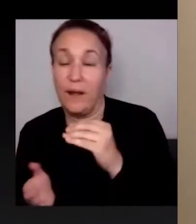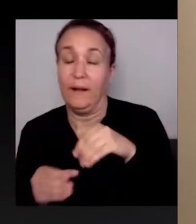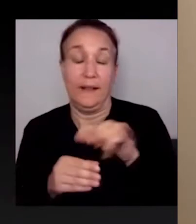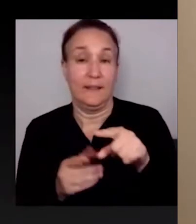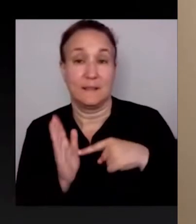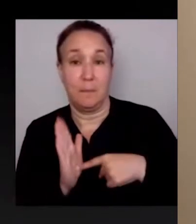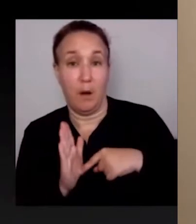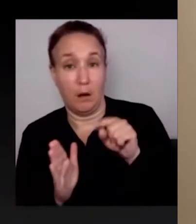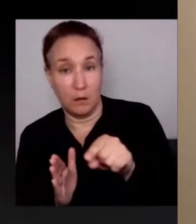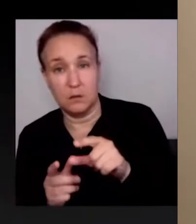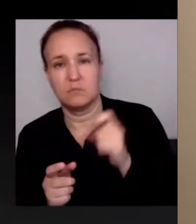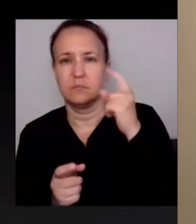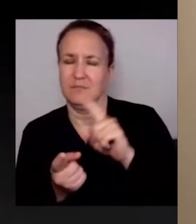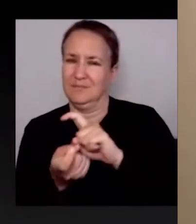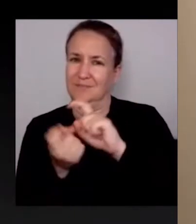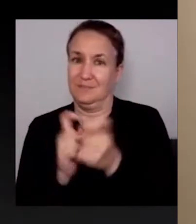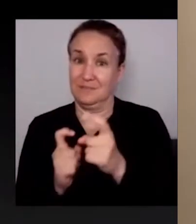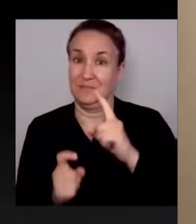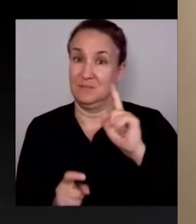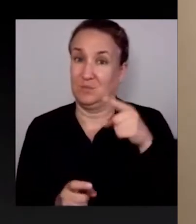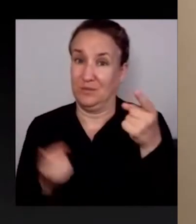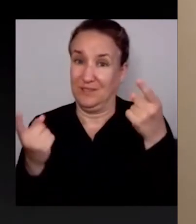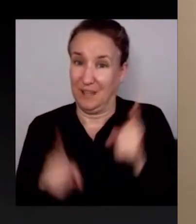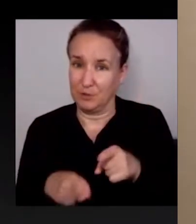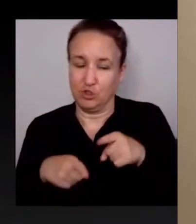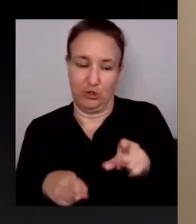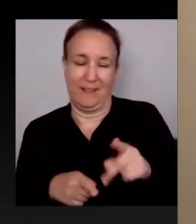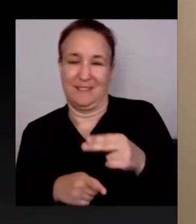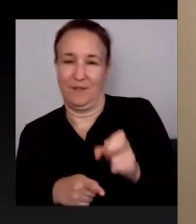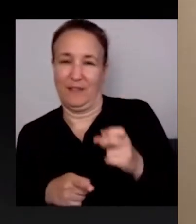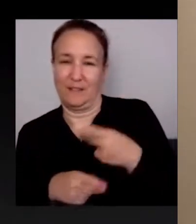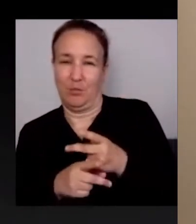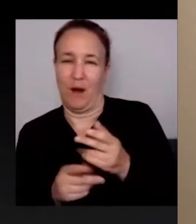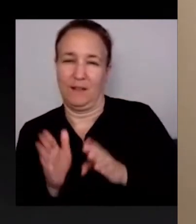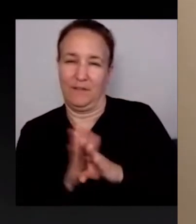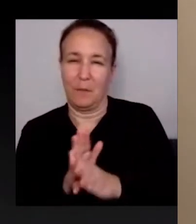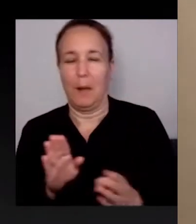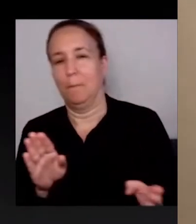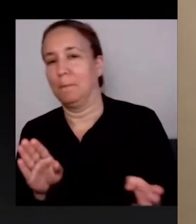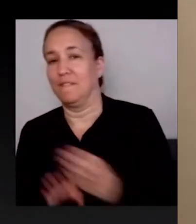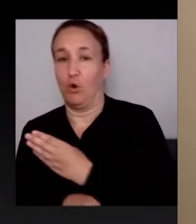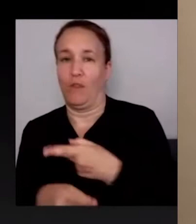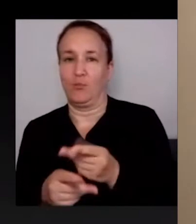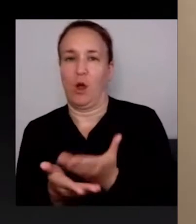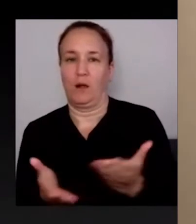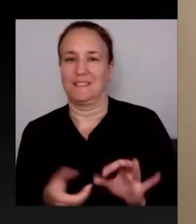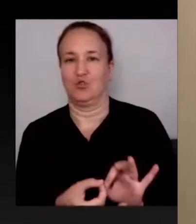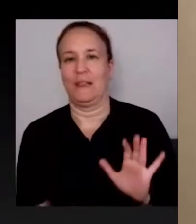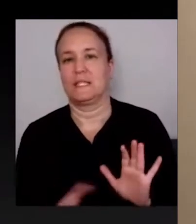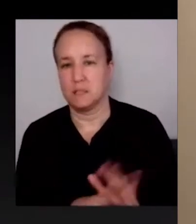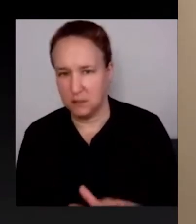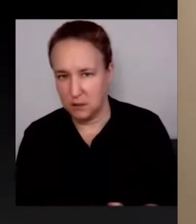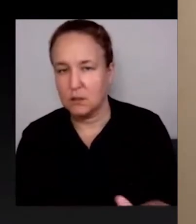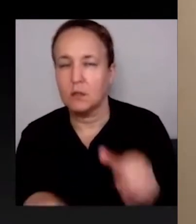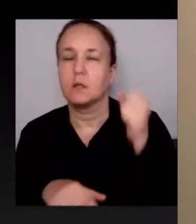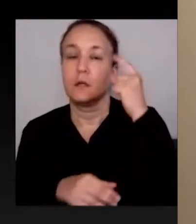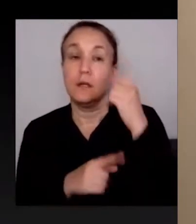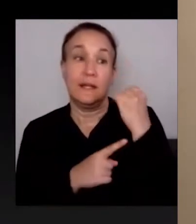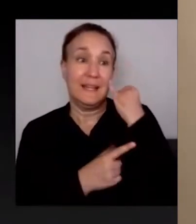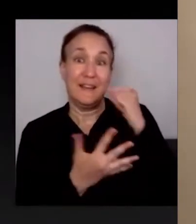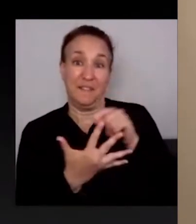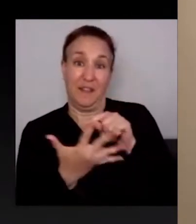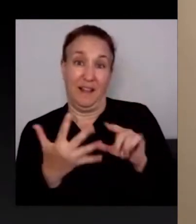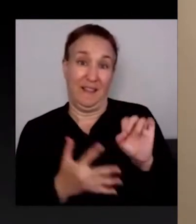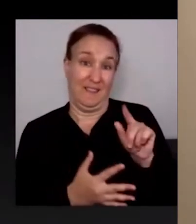change really only happens in this phase of product development before you release the product. If the features are kind of fixed at